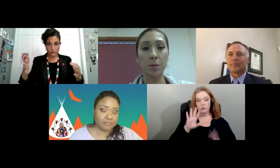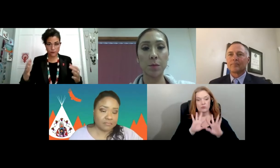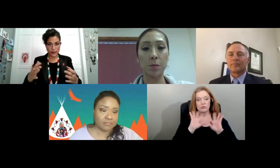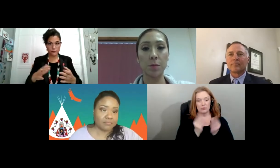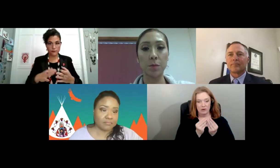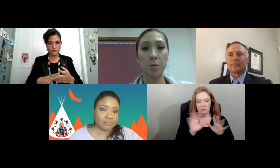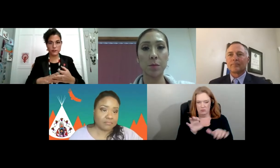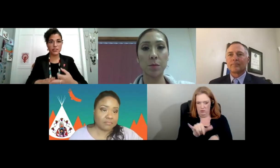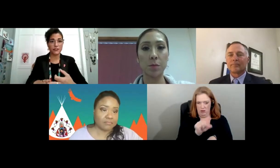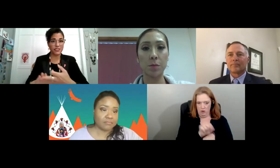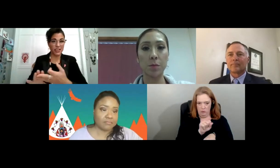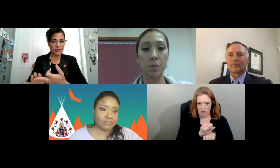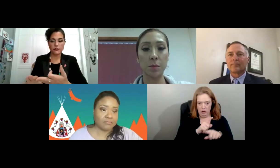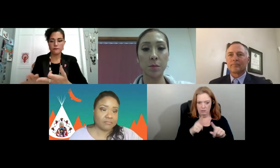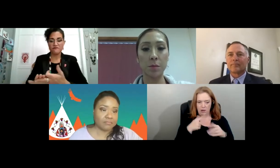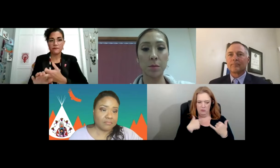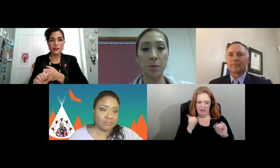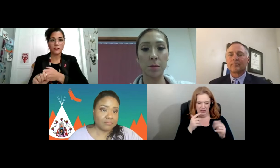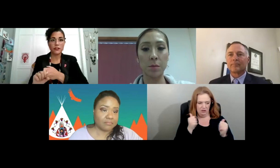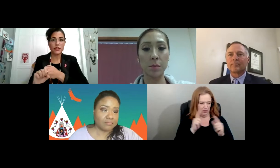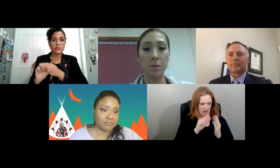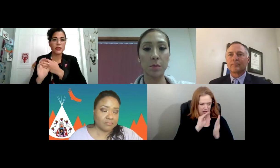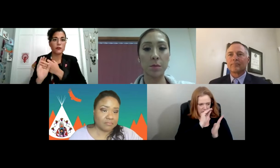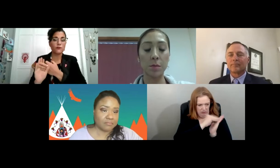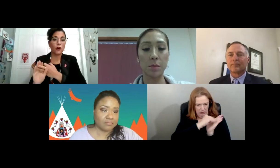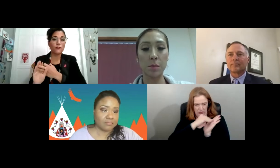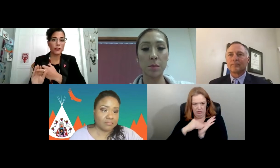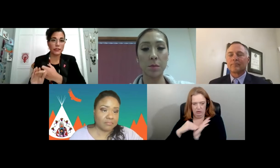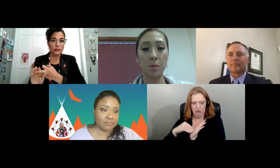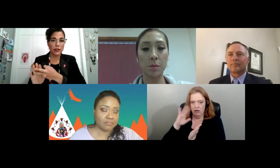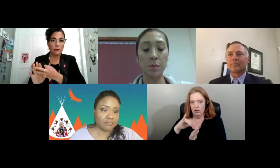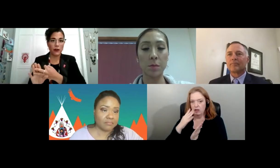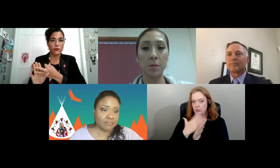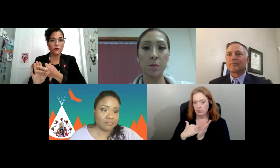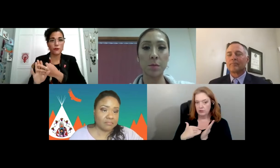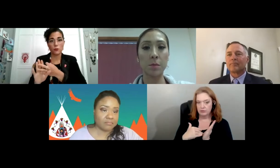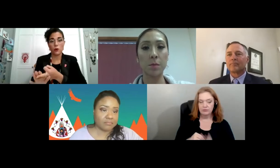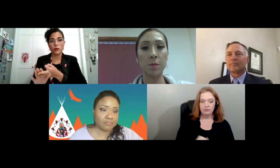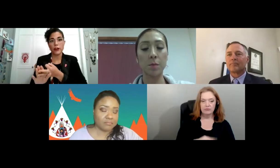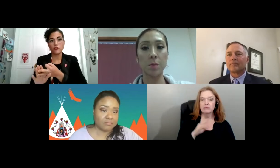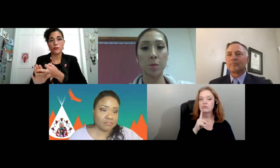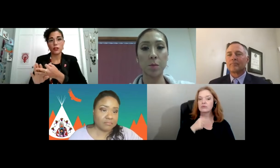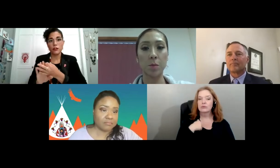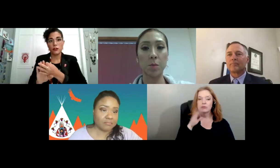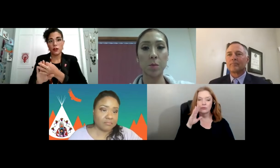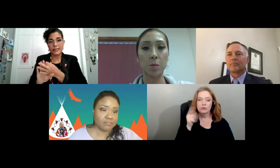out, right, to understand it. The other thing is we know very little about the role